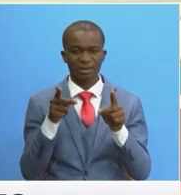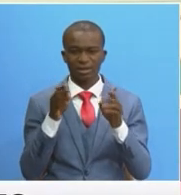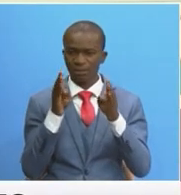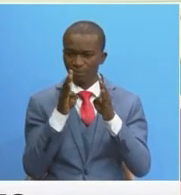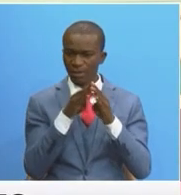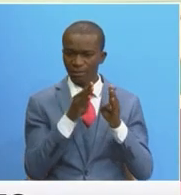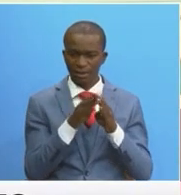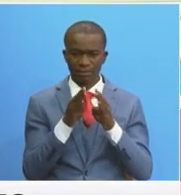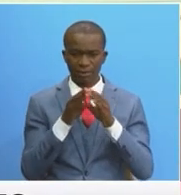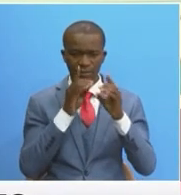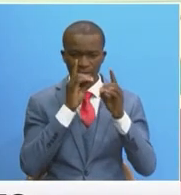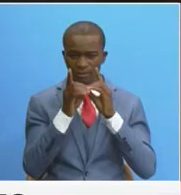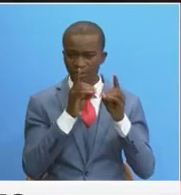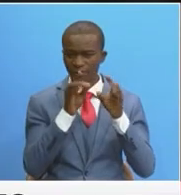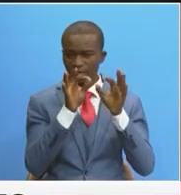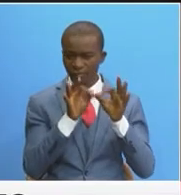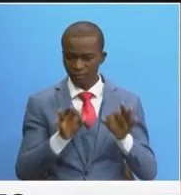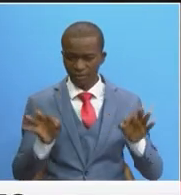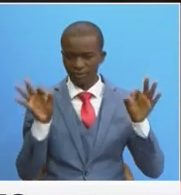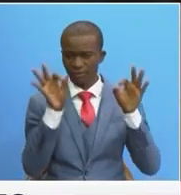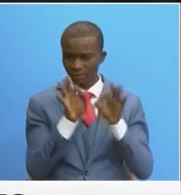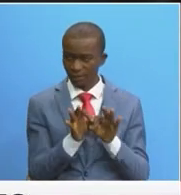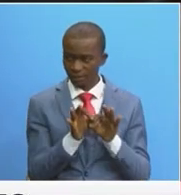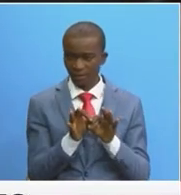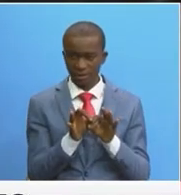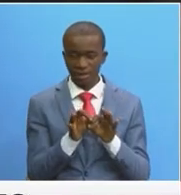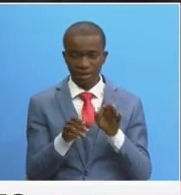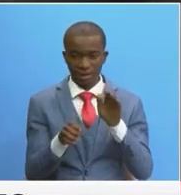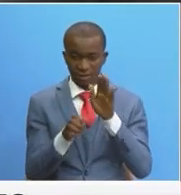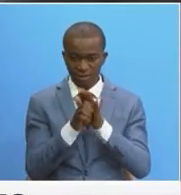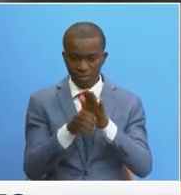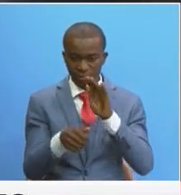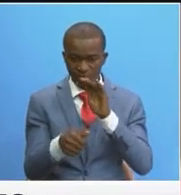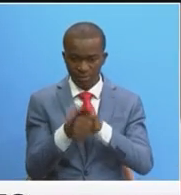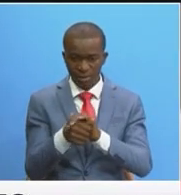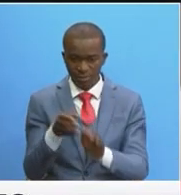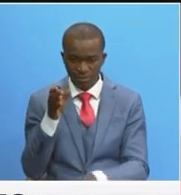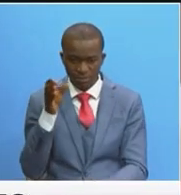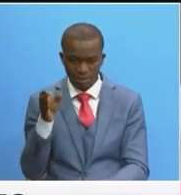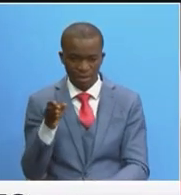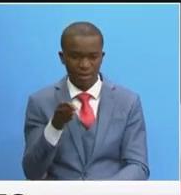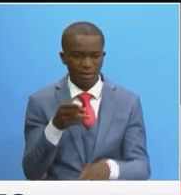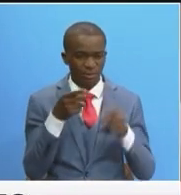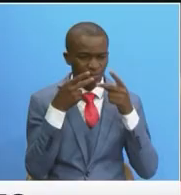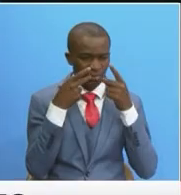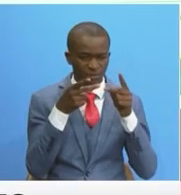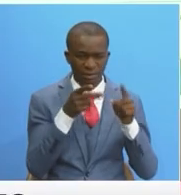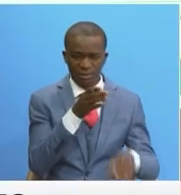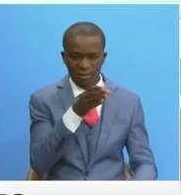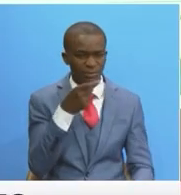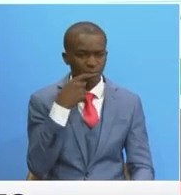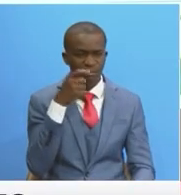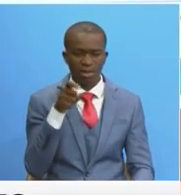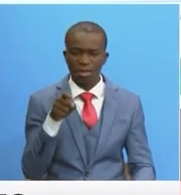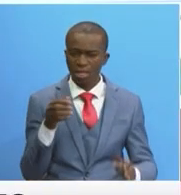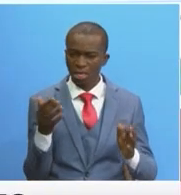sits. It is through him where your voices can be heard directly with the government on how we can generate policies, we can